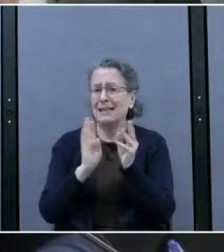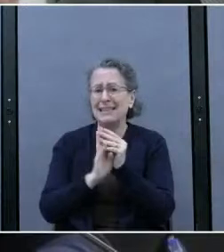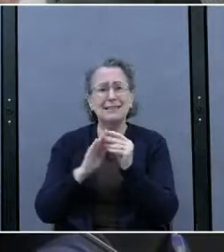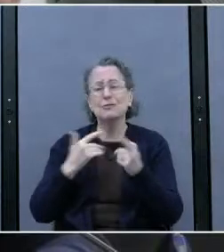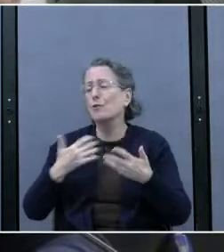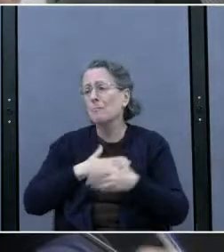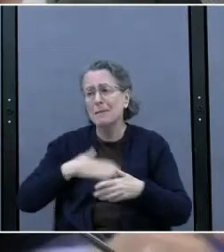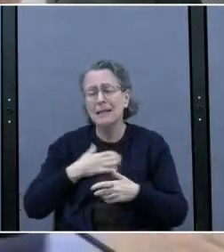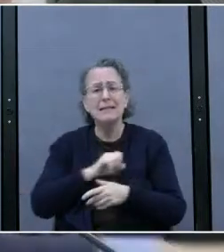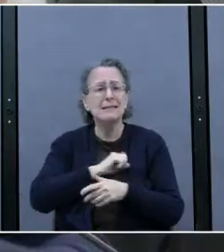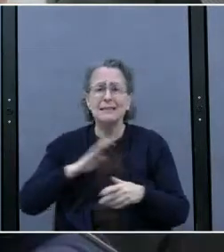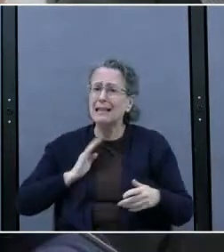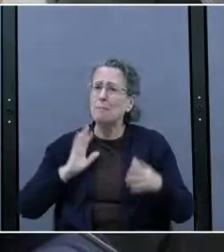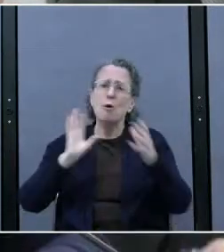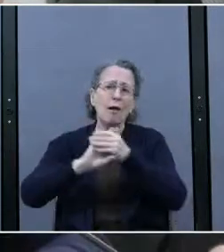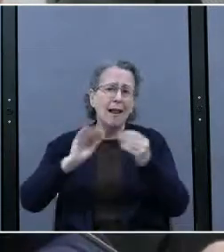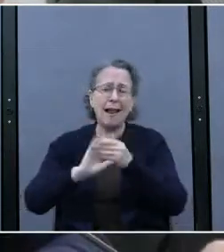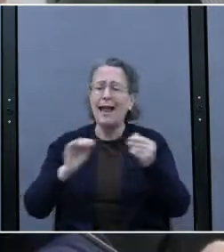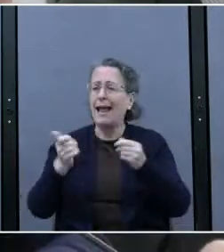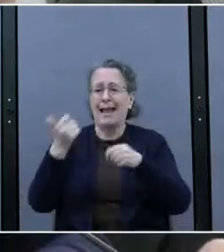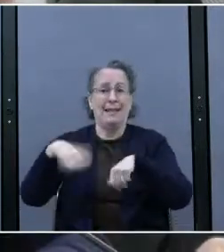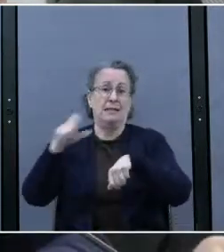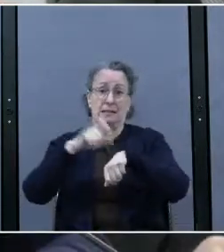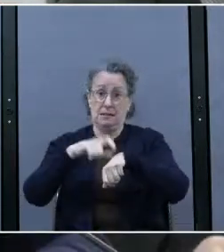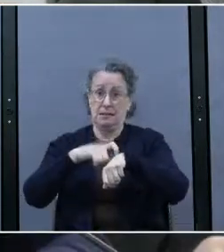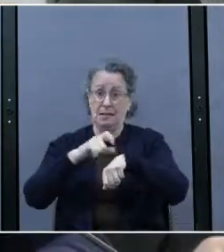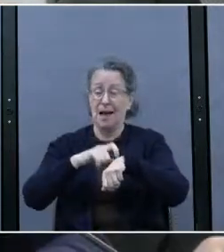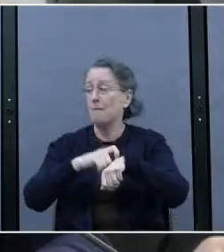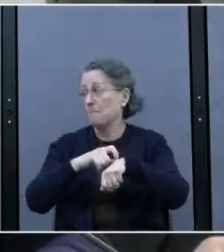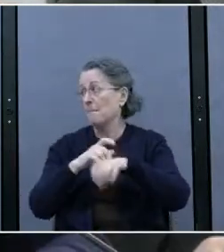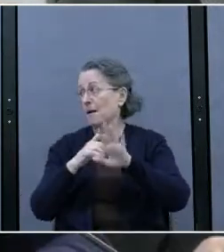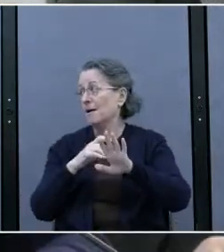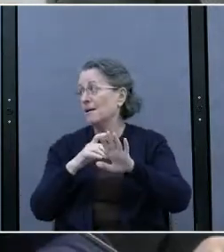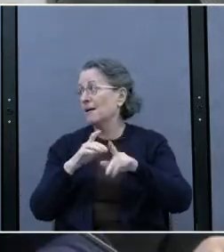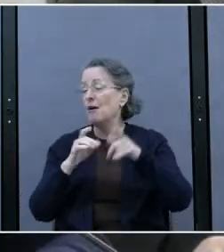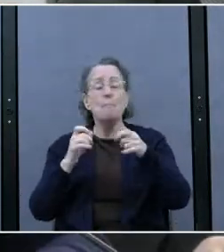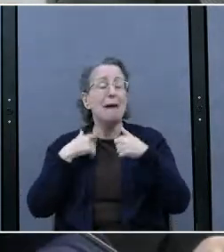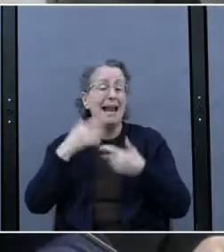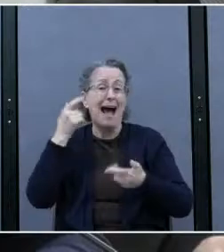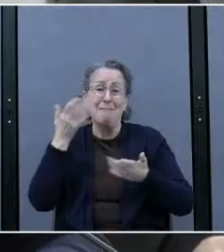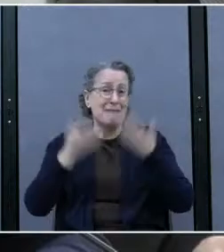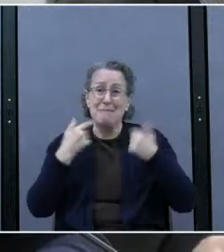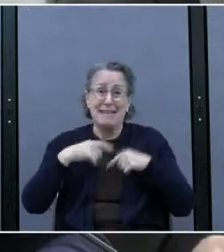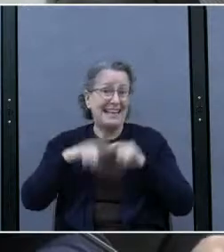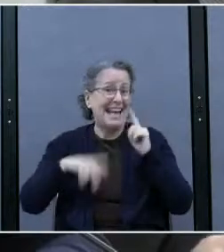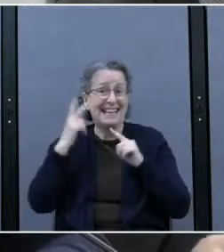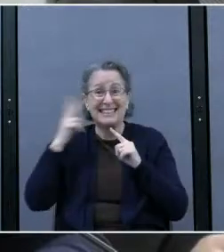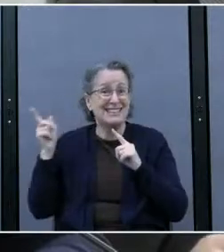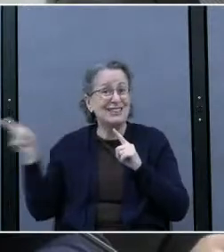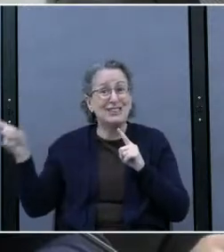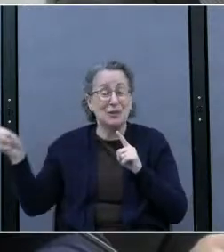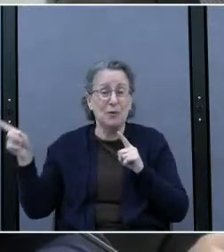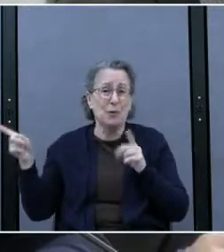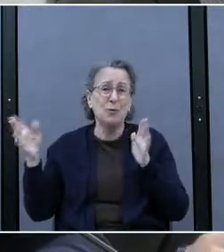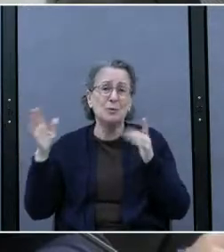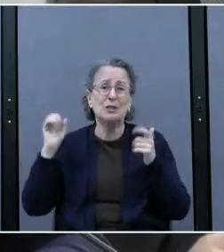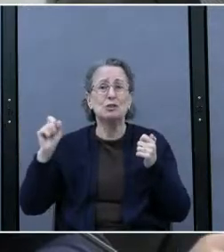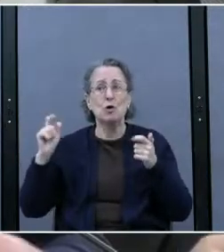time. And to do that, you might need to kind of nudge a little bit because I can only see so well.